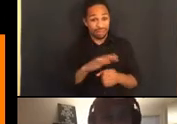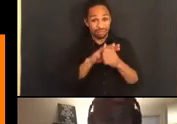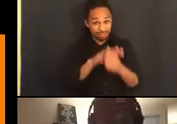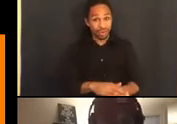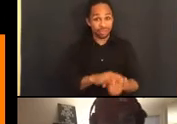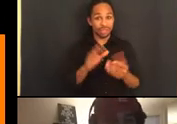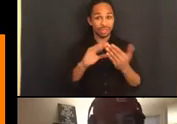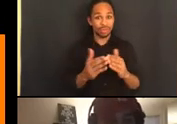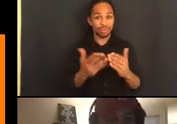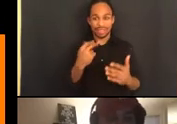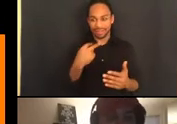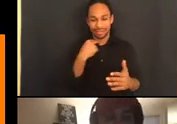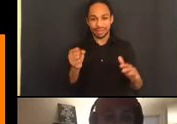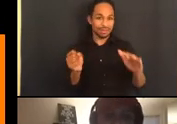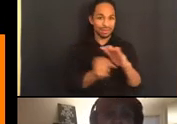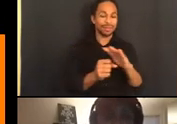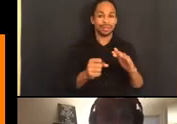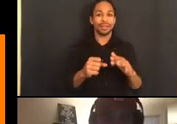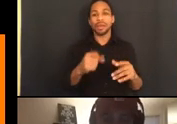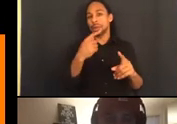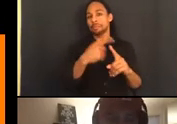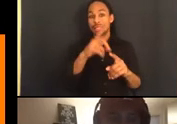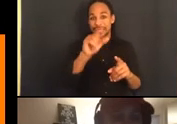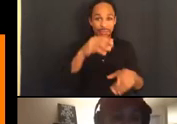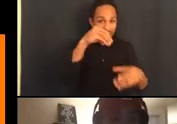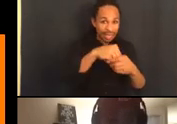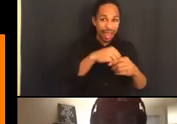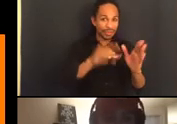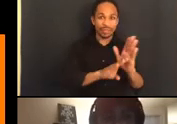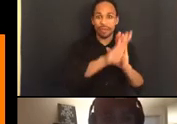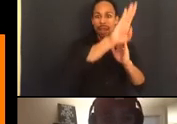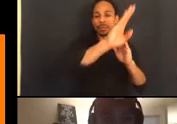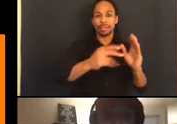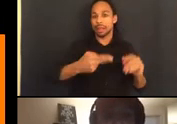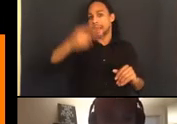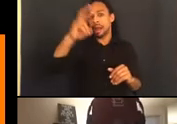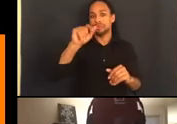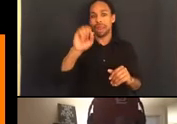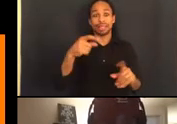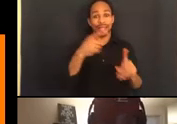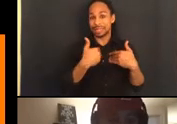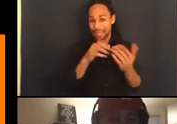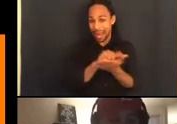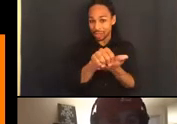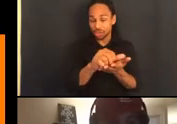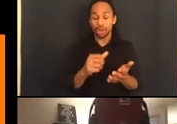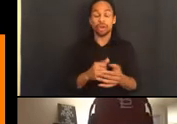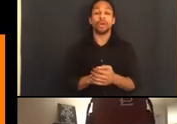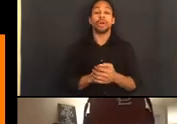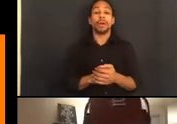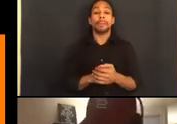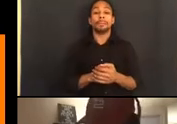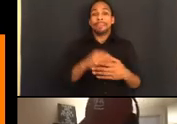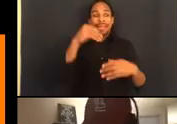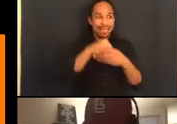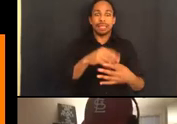these places that disability has developed at much higher rates. He is somebody that has cancer like a lot of people do in state